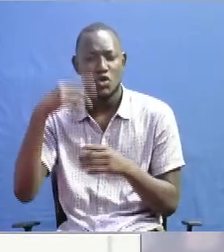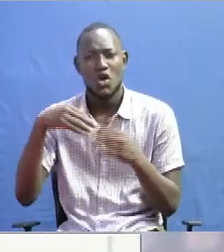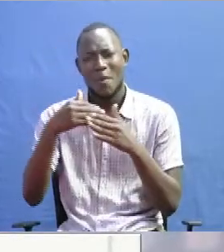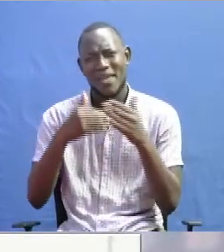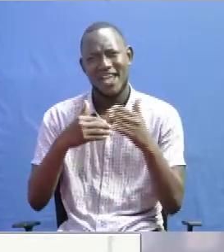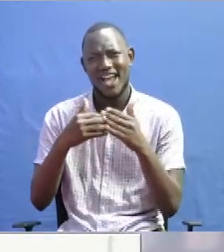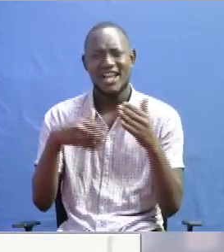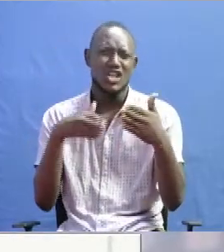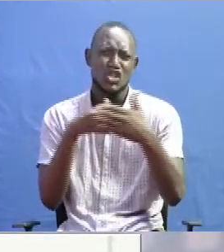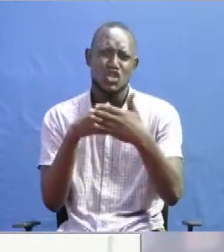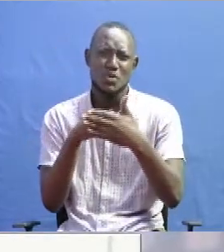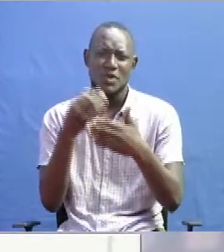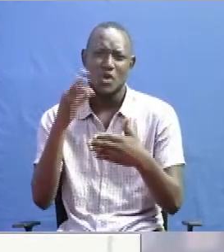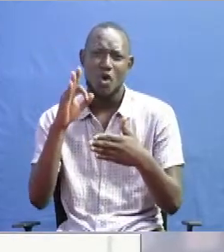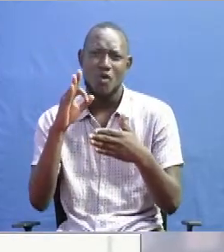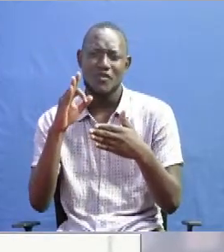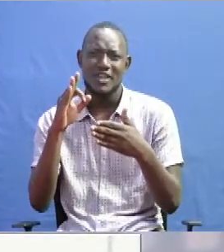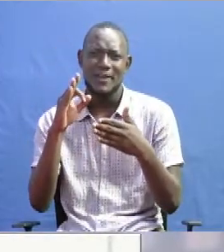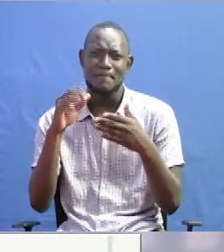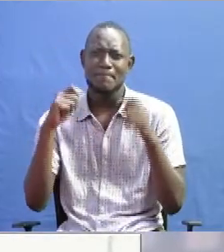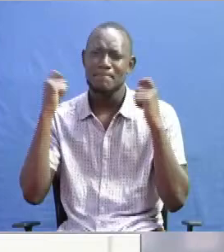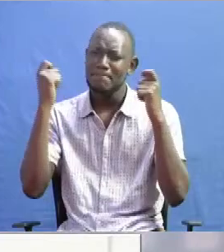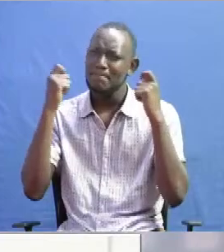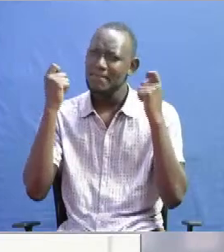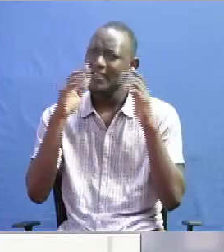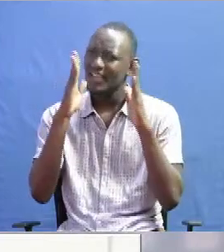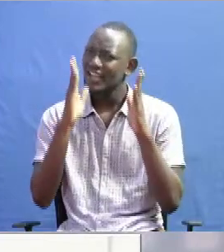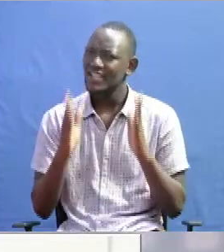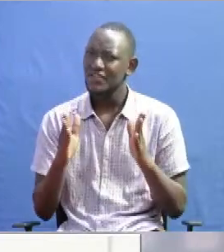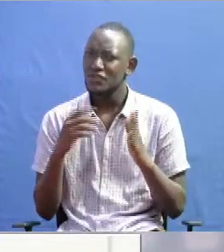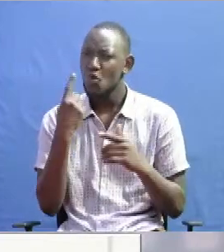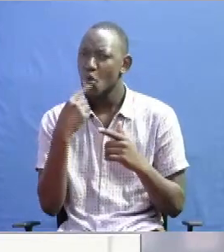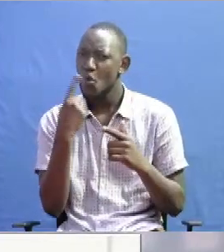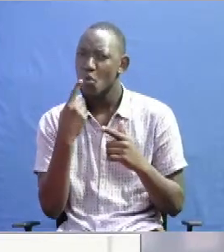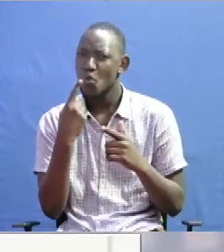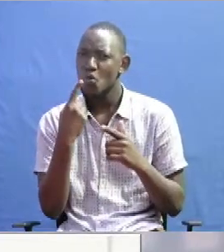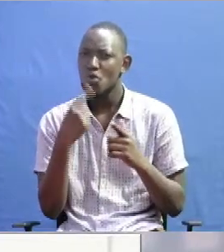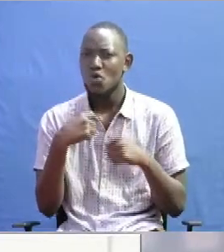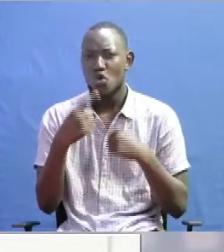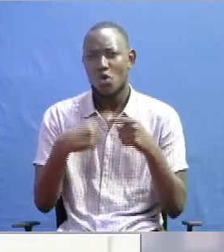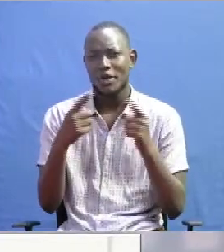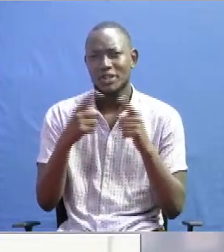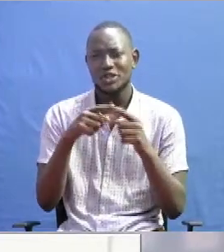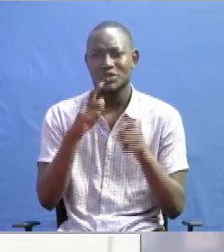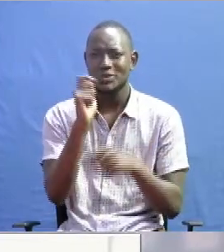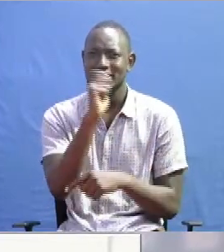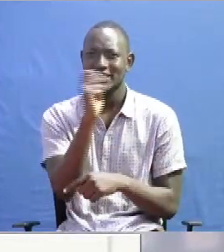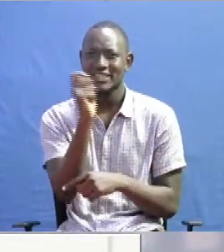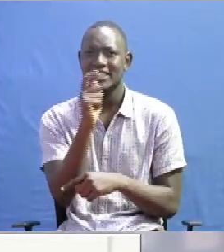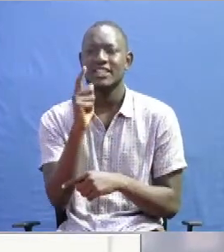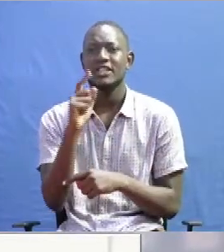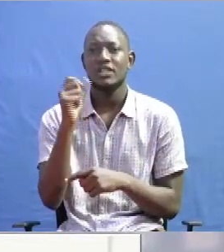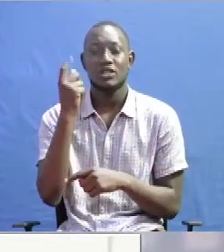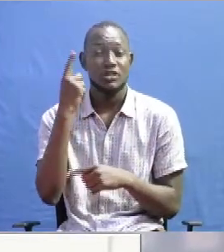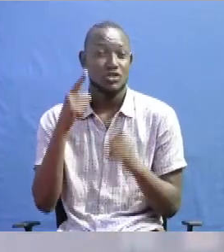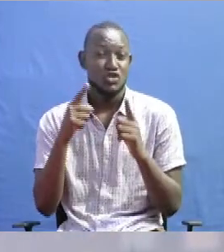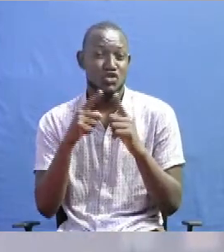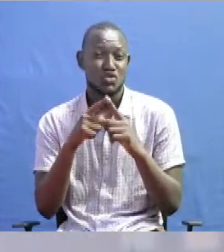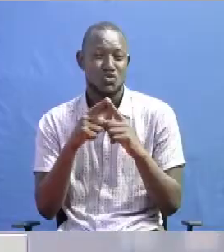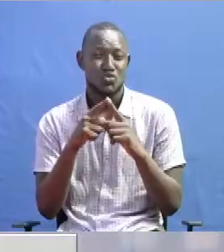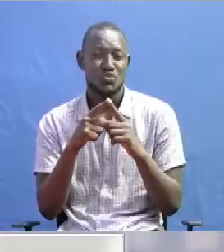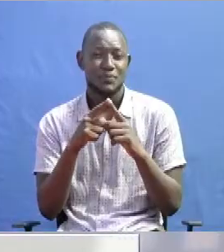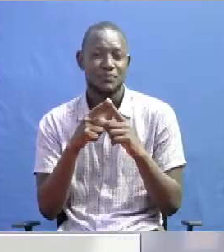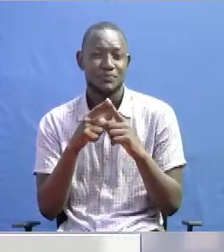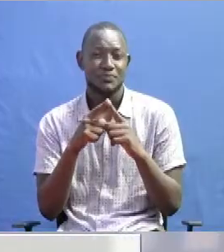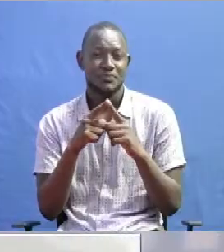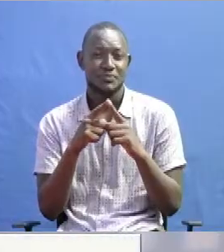of activists who are really going to Tanzania to actually either to